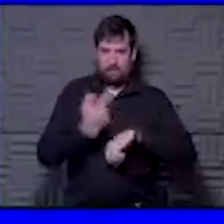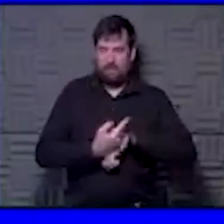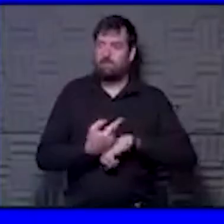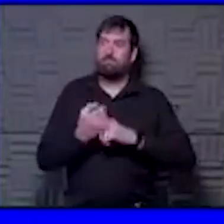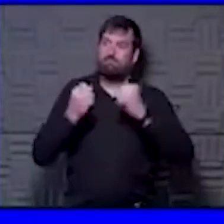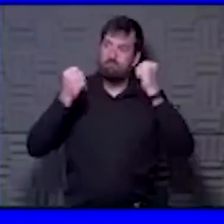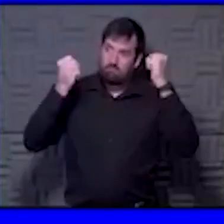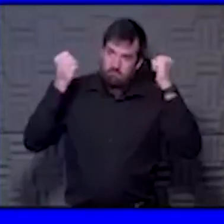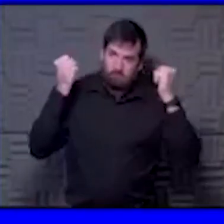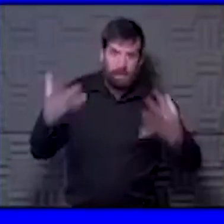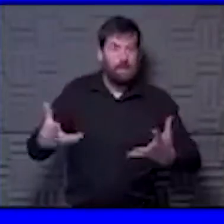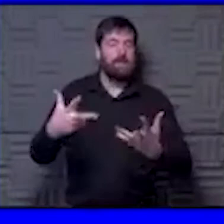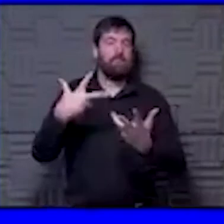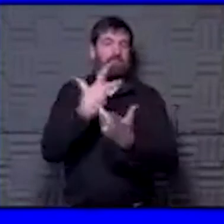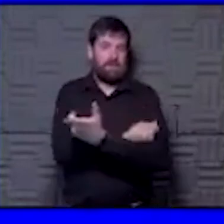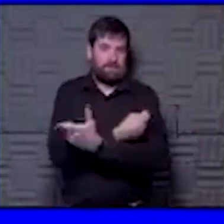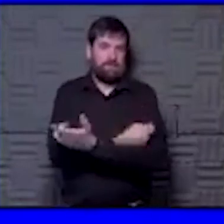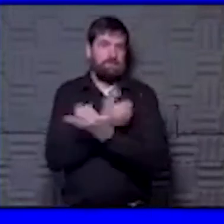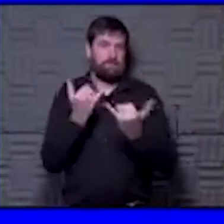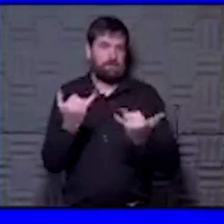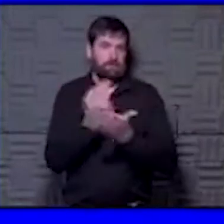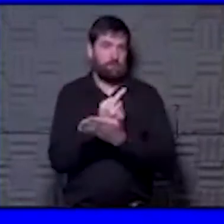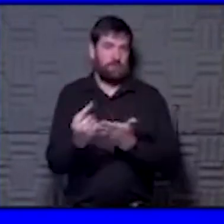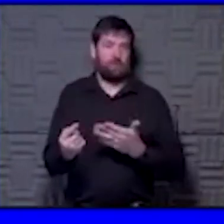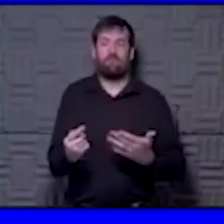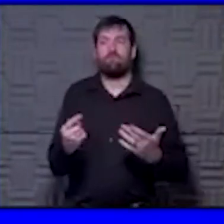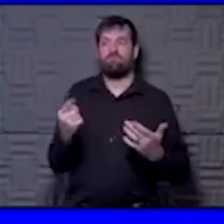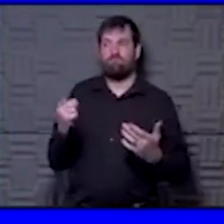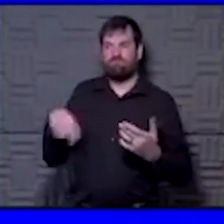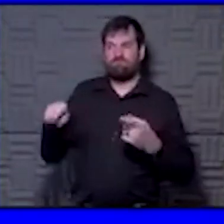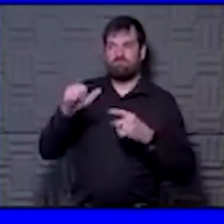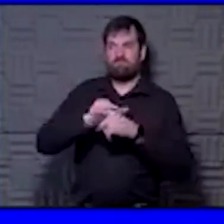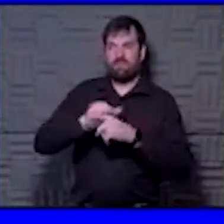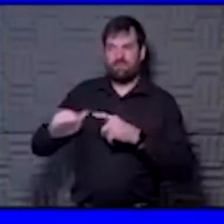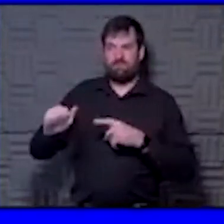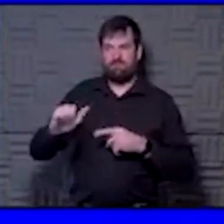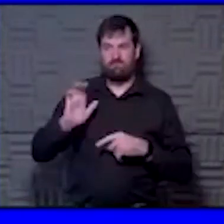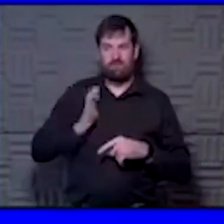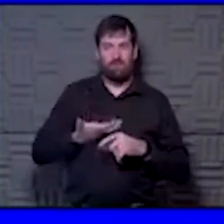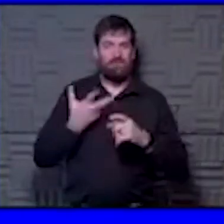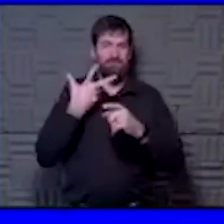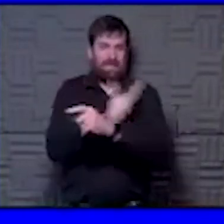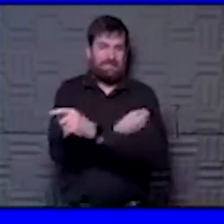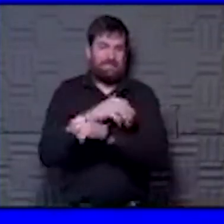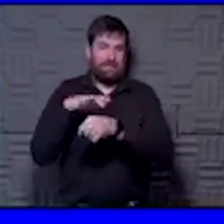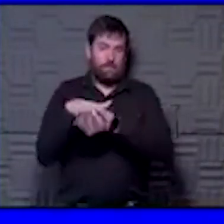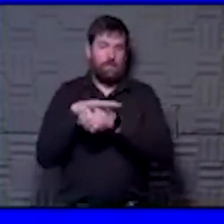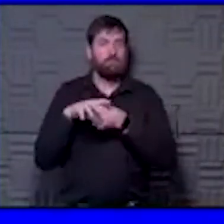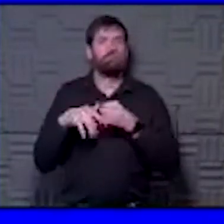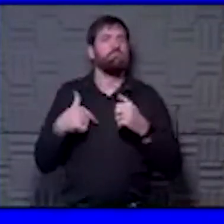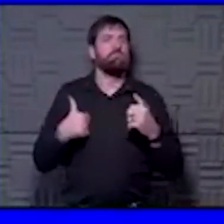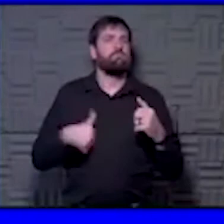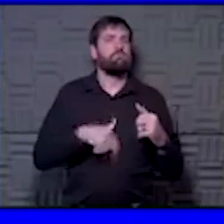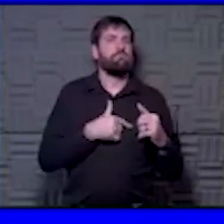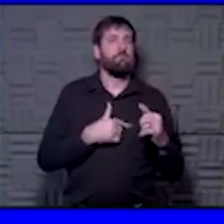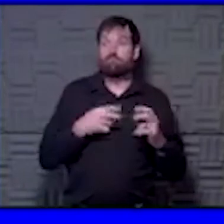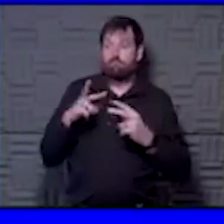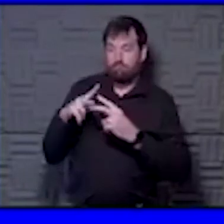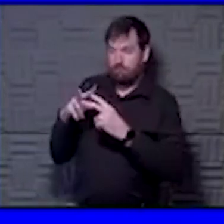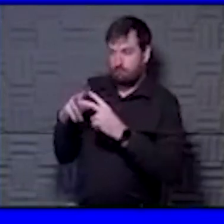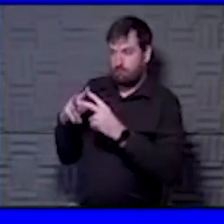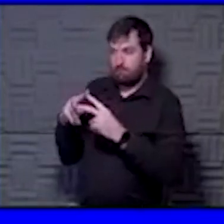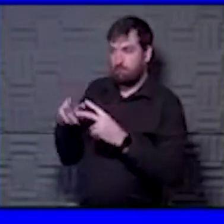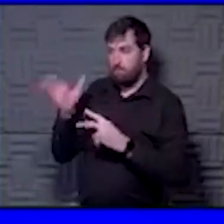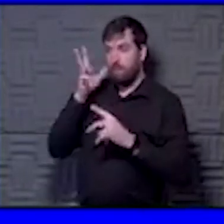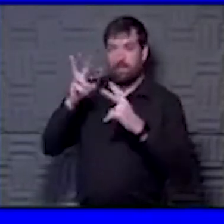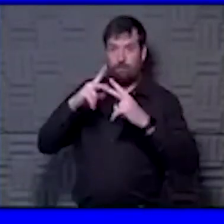a lot vaccinated this week. They have those practices up in our vaccination area, so we can certainly. either way, we'll either get